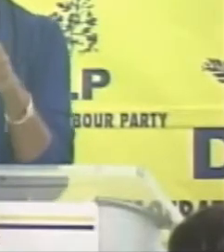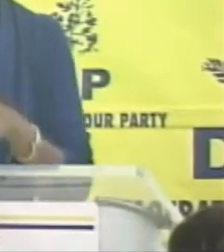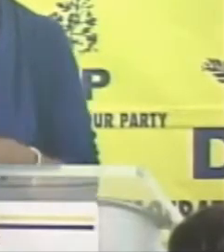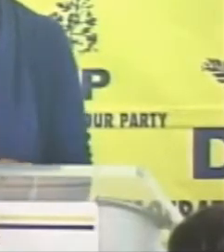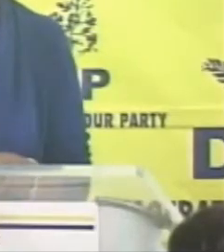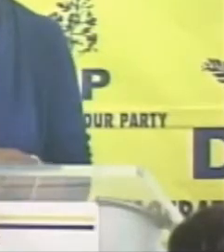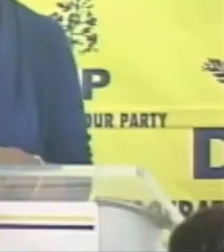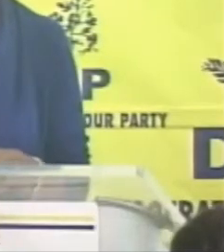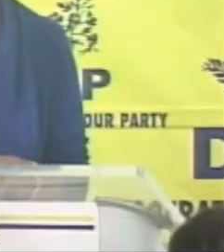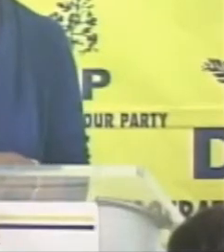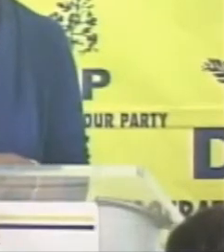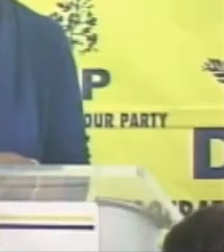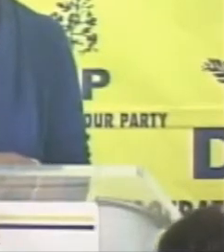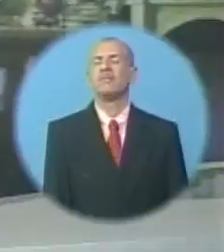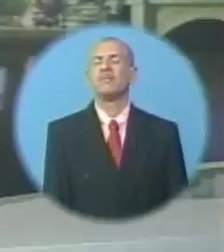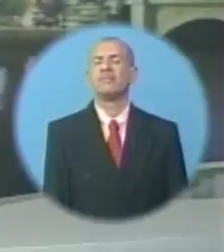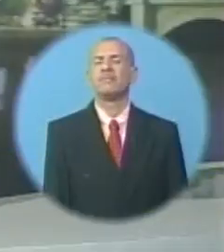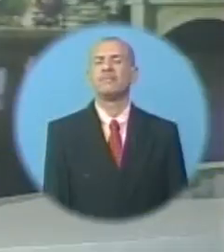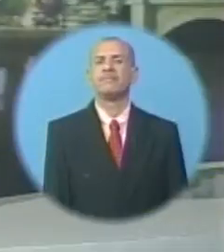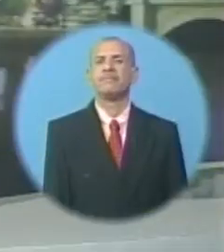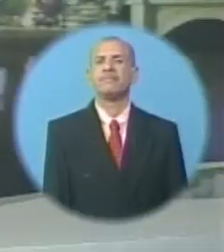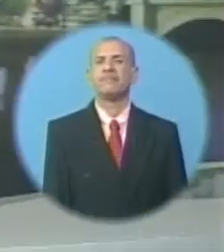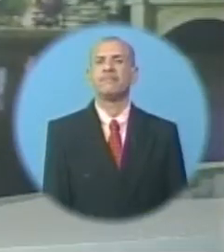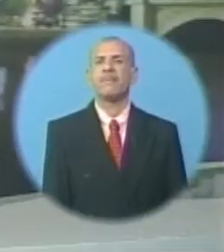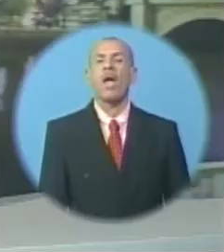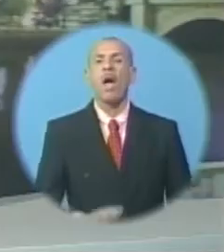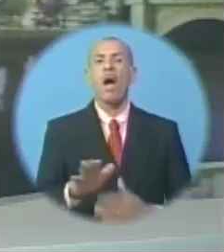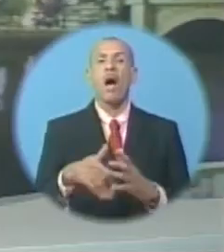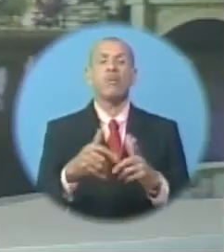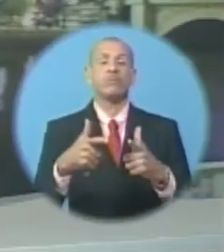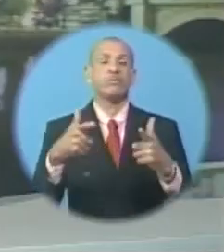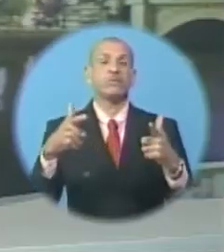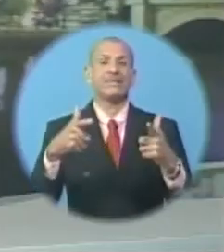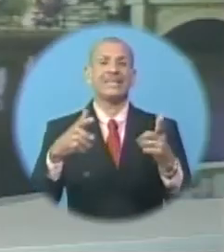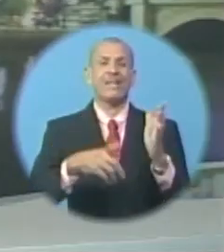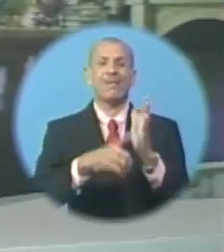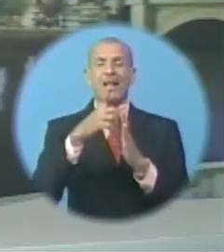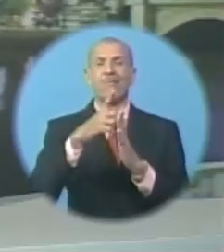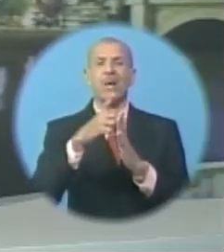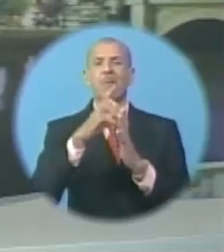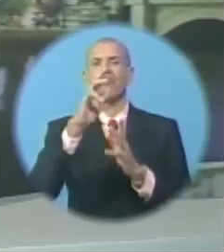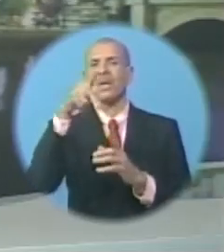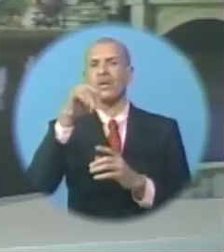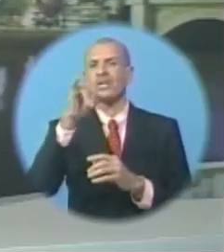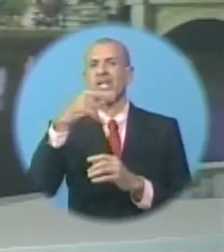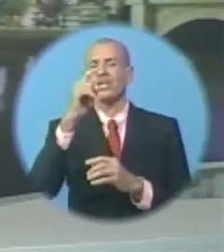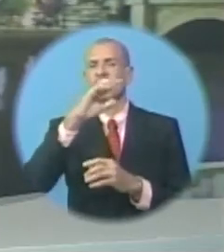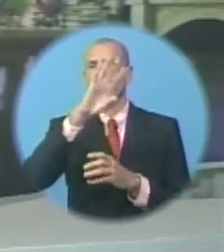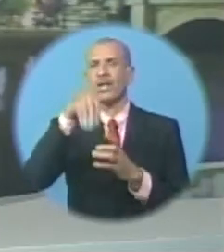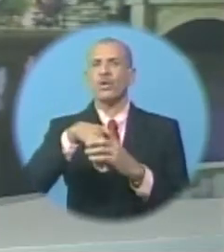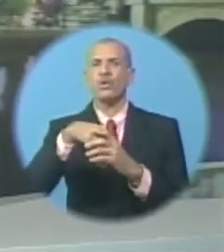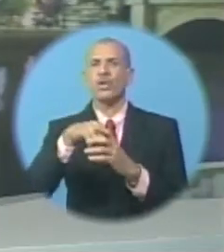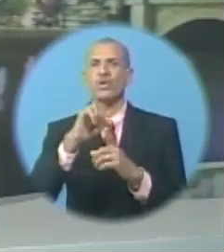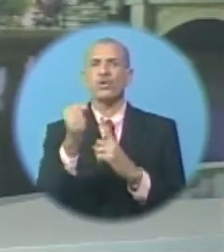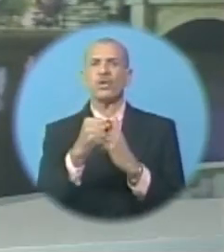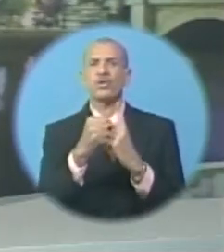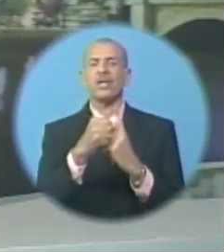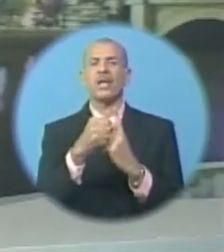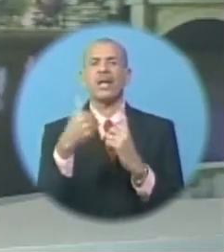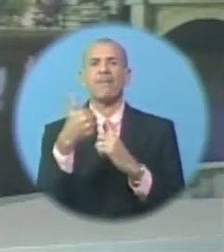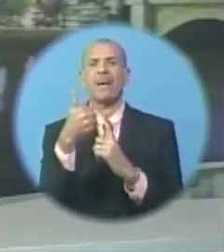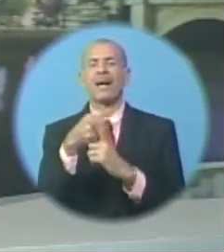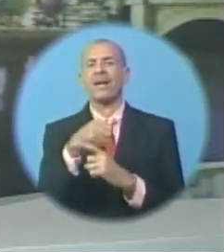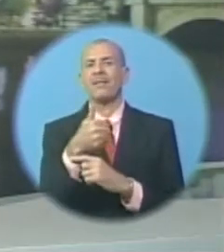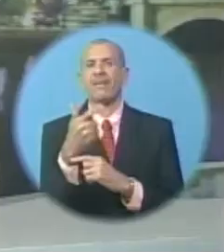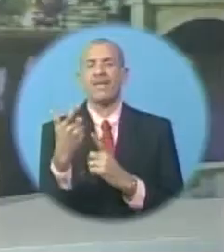for mistreating workers in this country. All major development projects should include social impact and other assessments as a matter